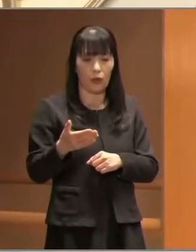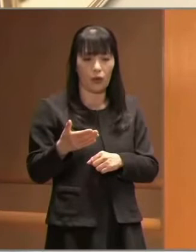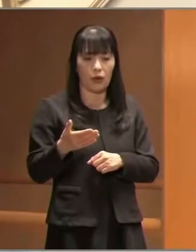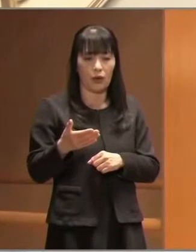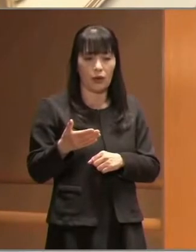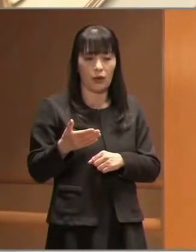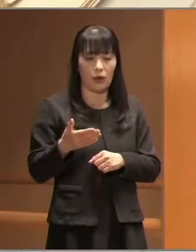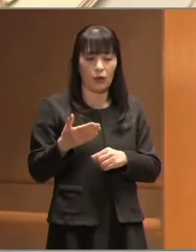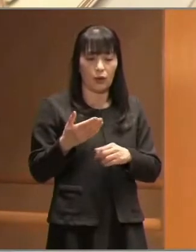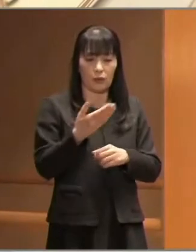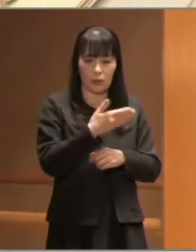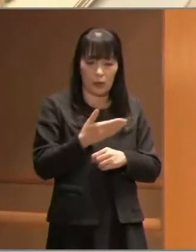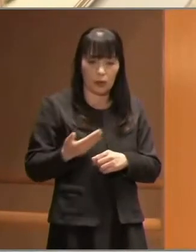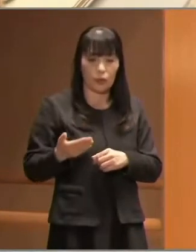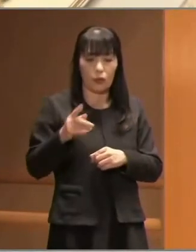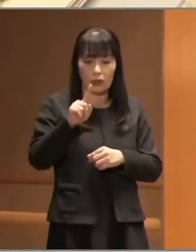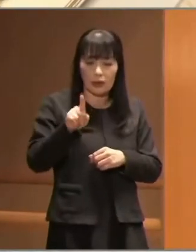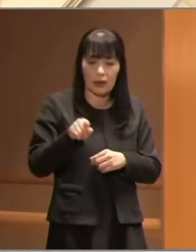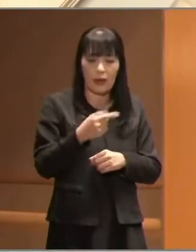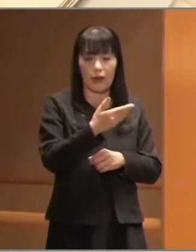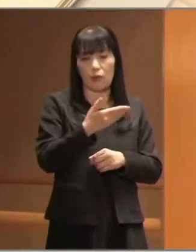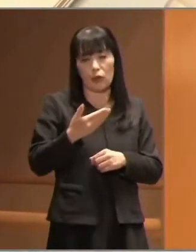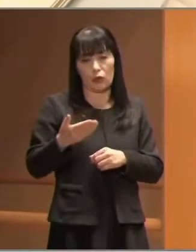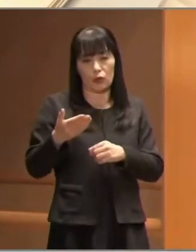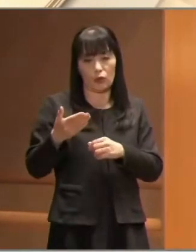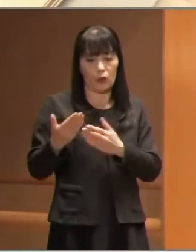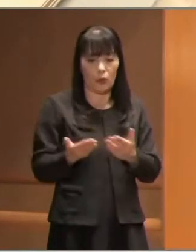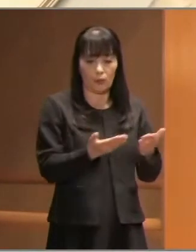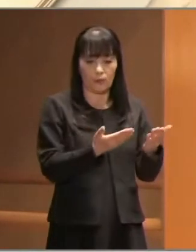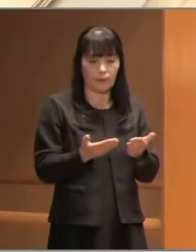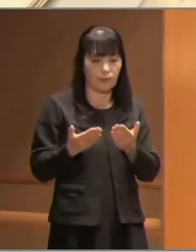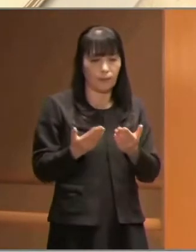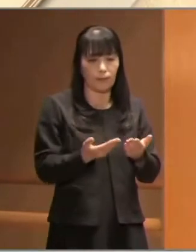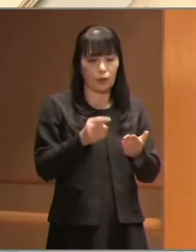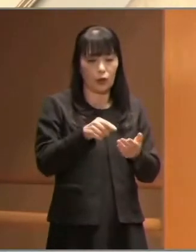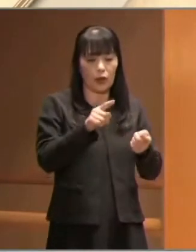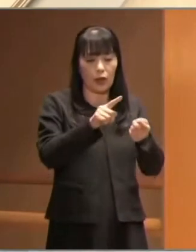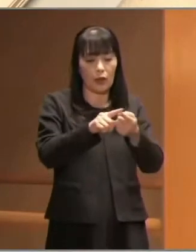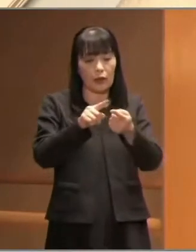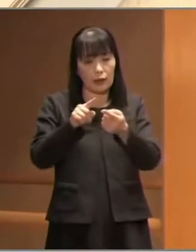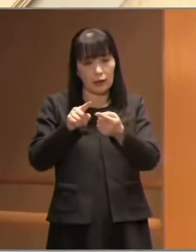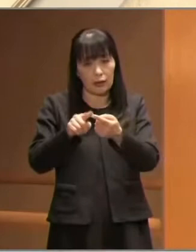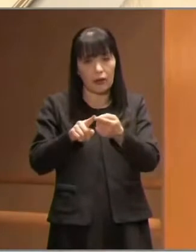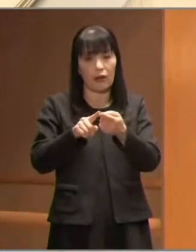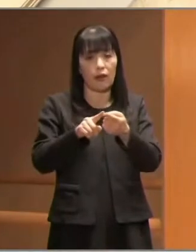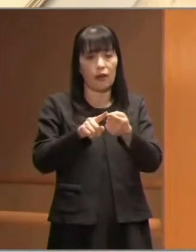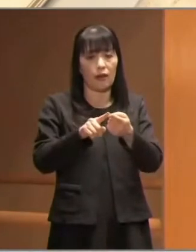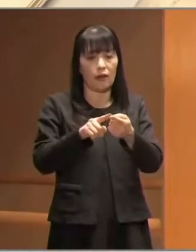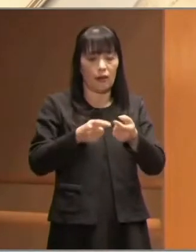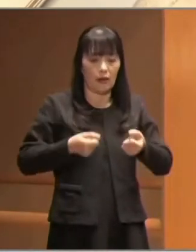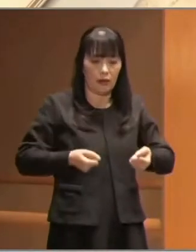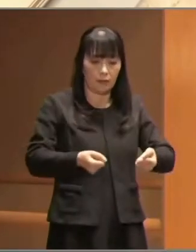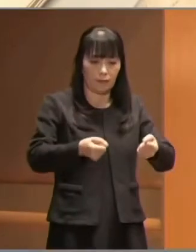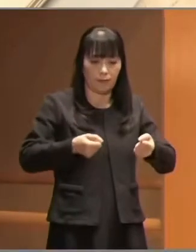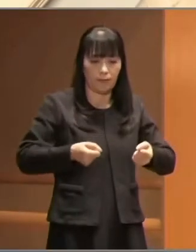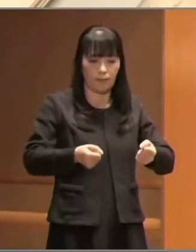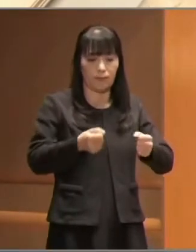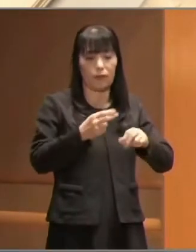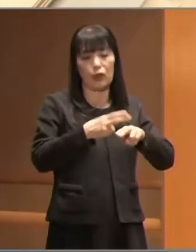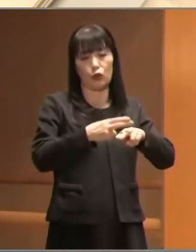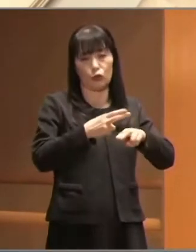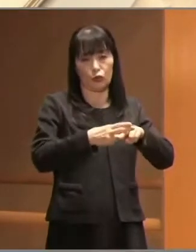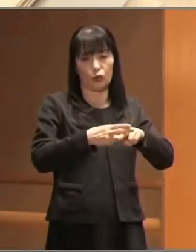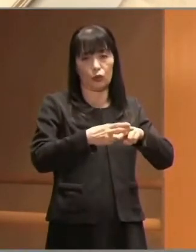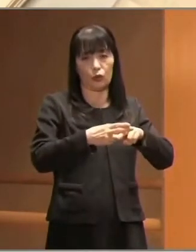listening to the water voice So human is not a priority in